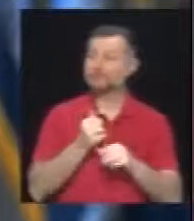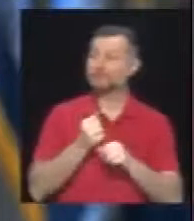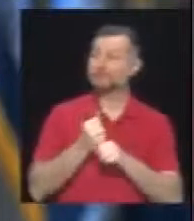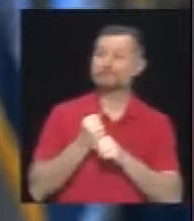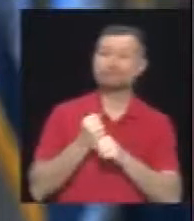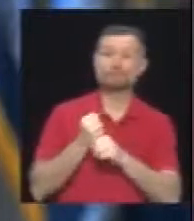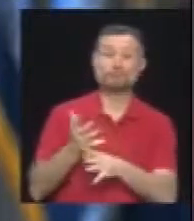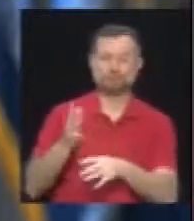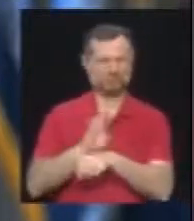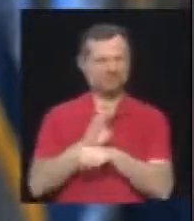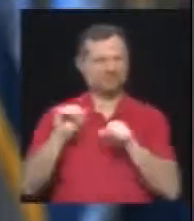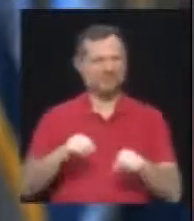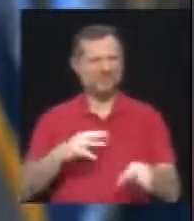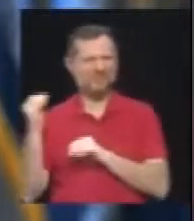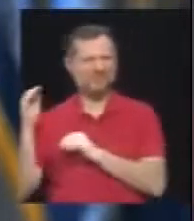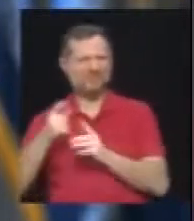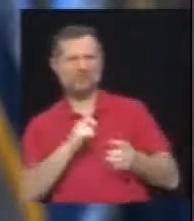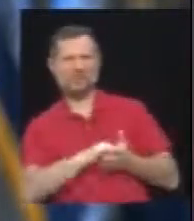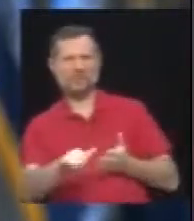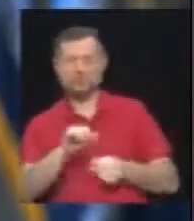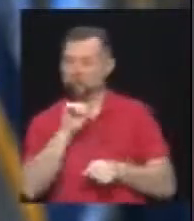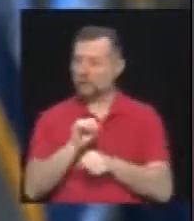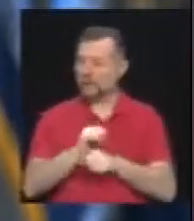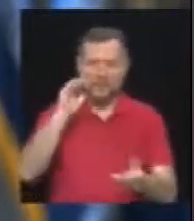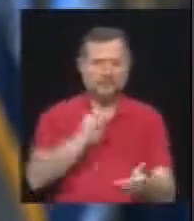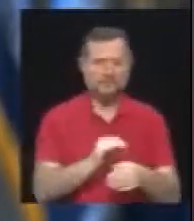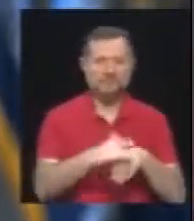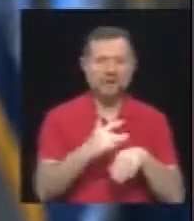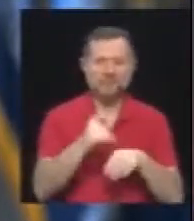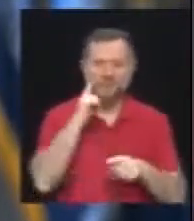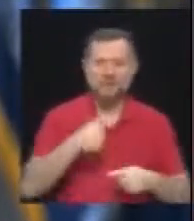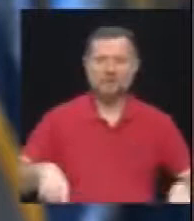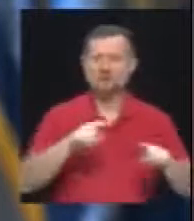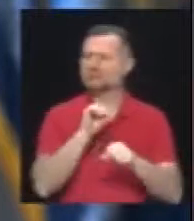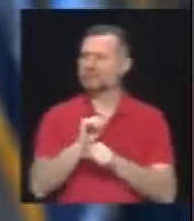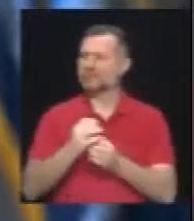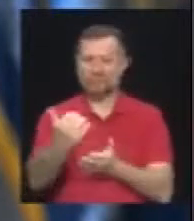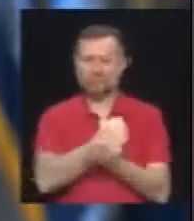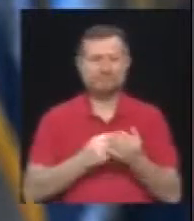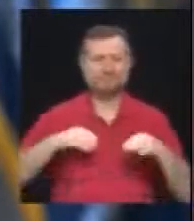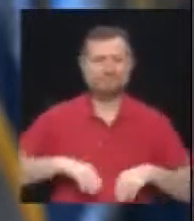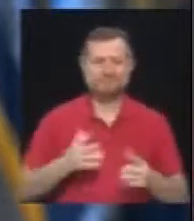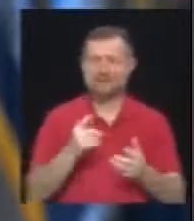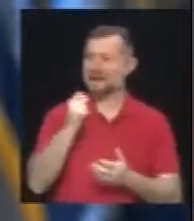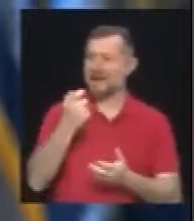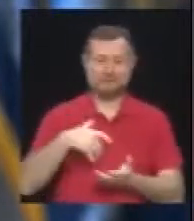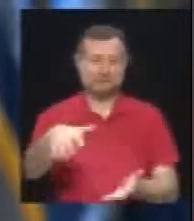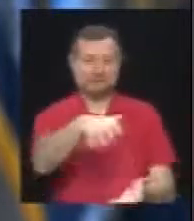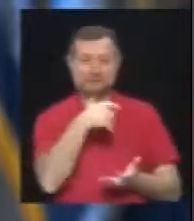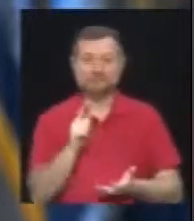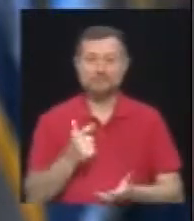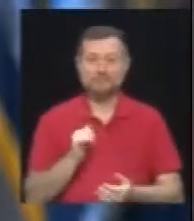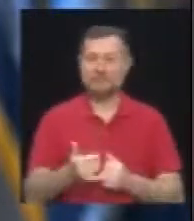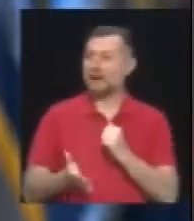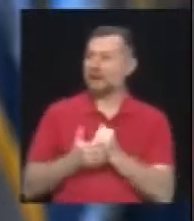taking jobs with them, only weakens our tax base and our ability to do good things for people.